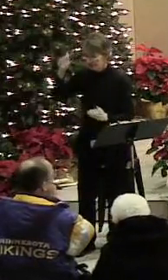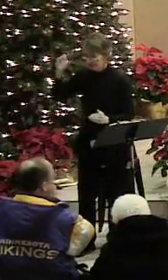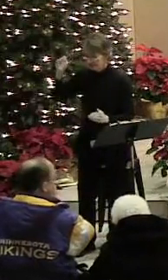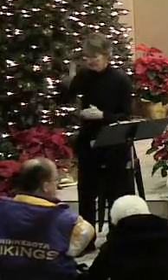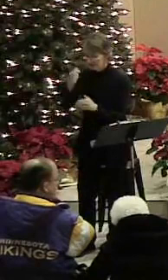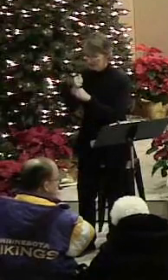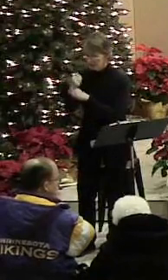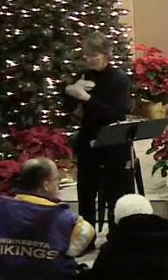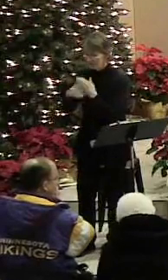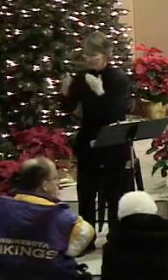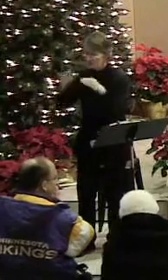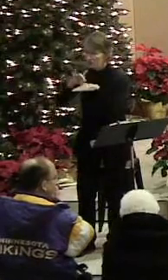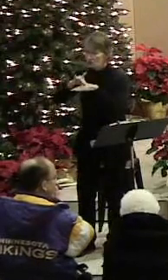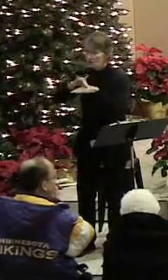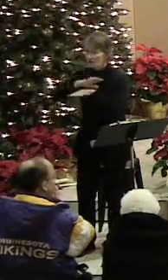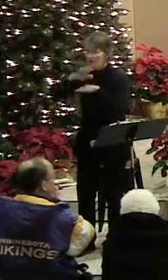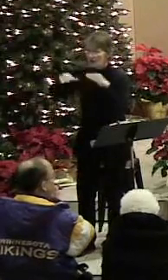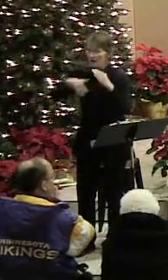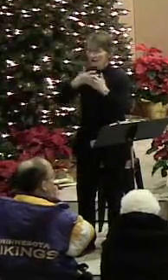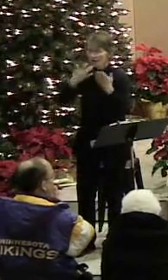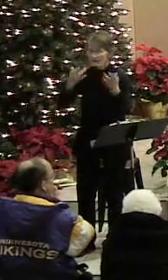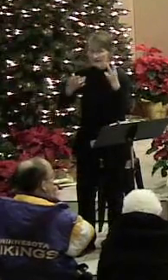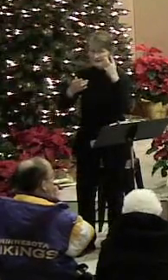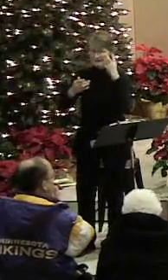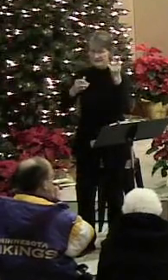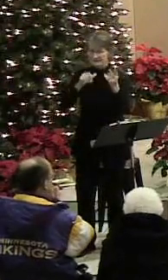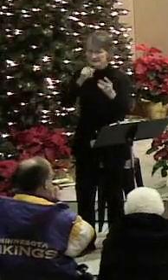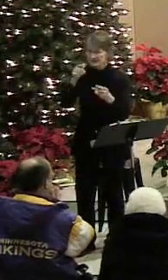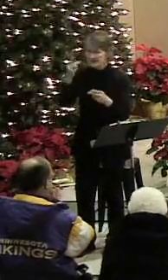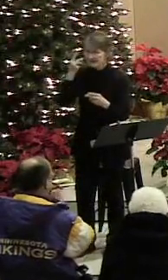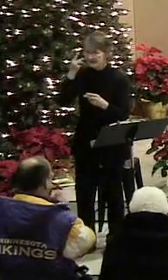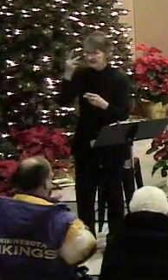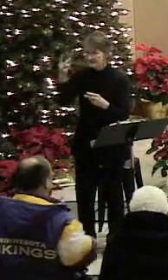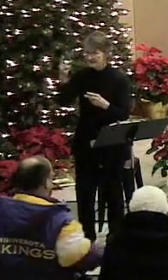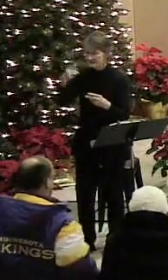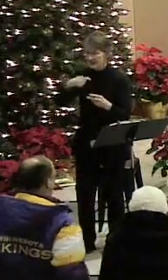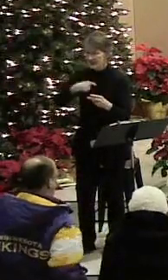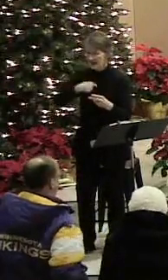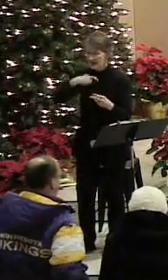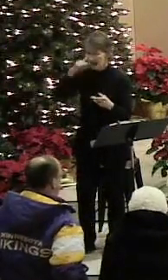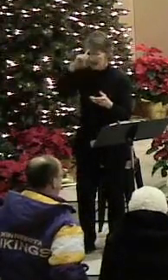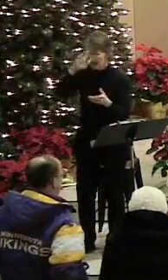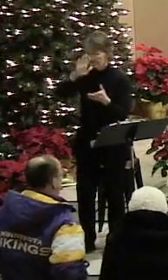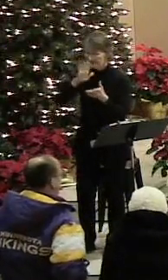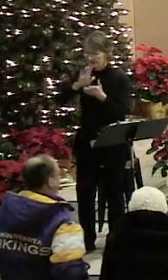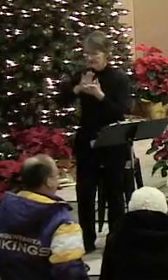Almighty, maker of heaven and earth, of all things visible and invisible.